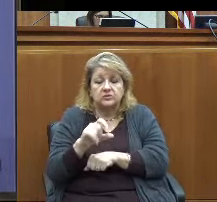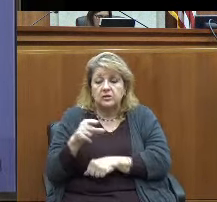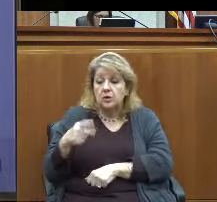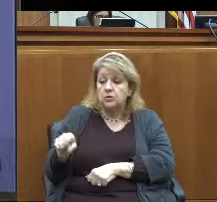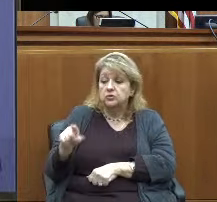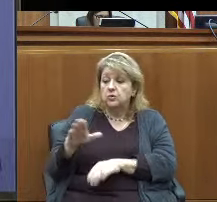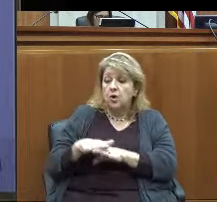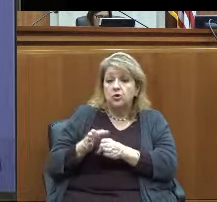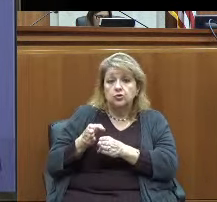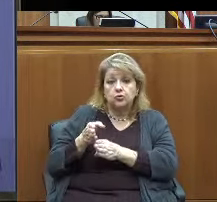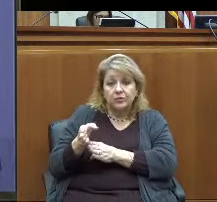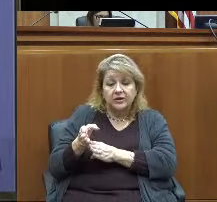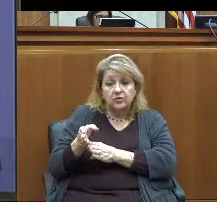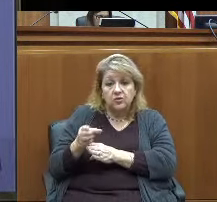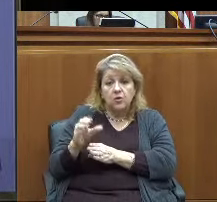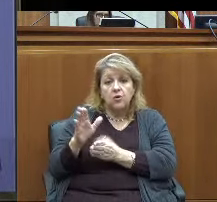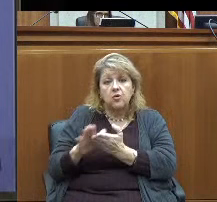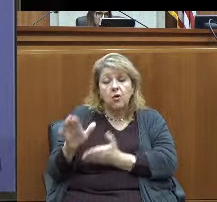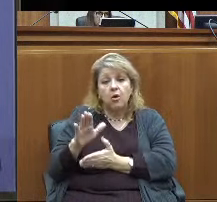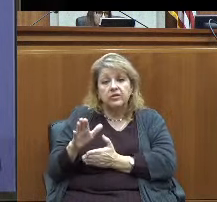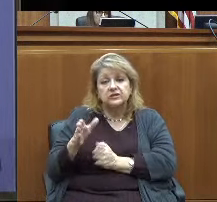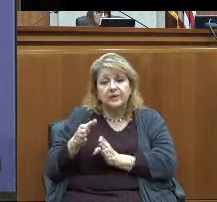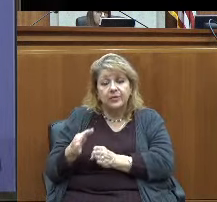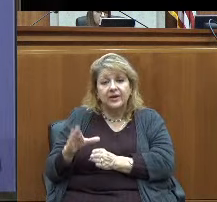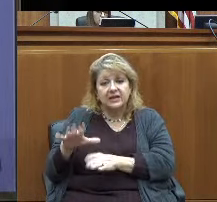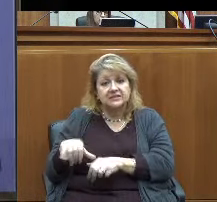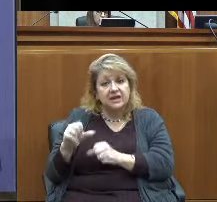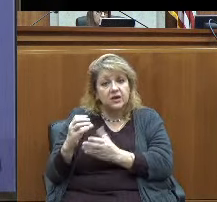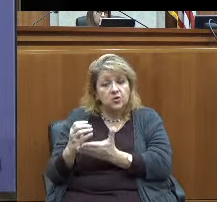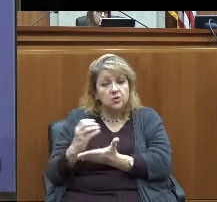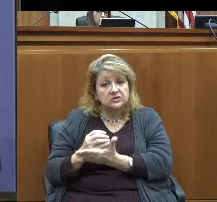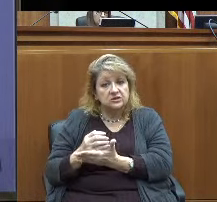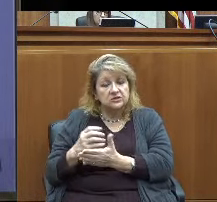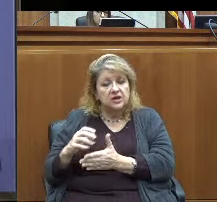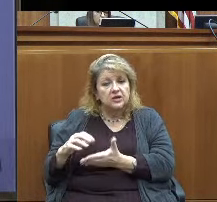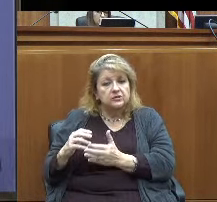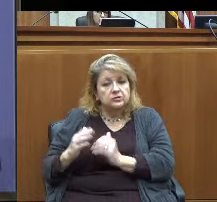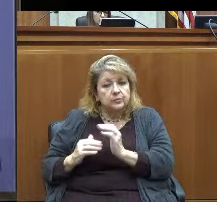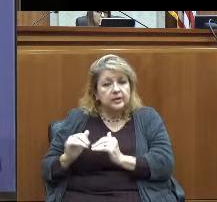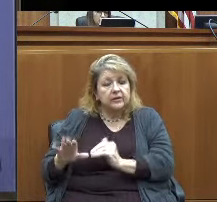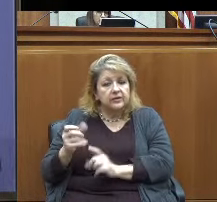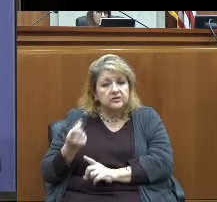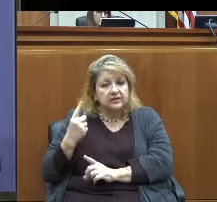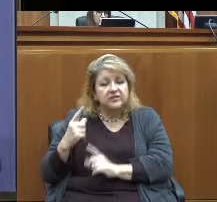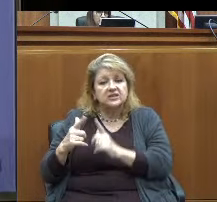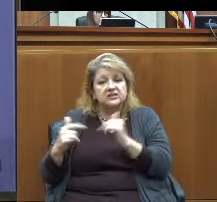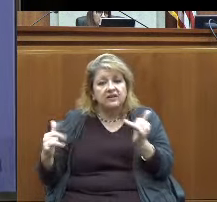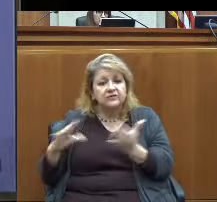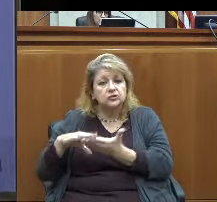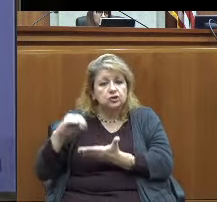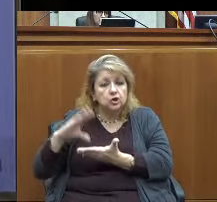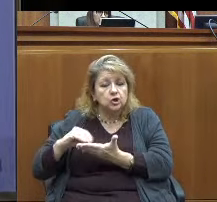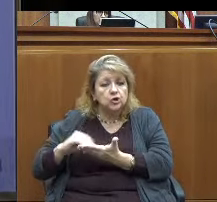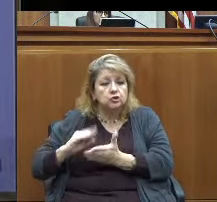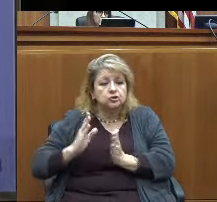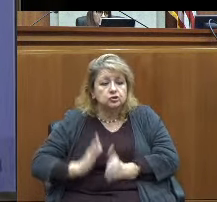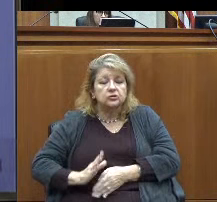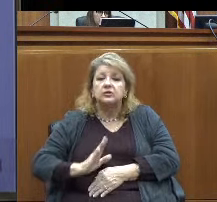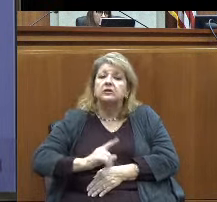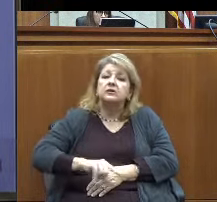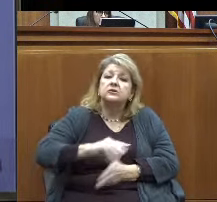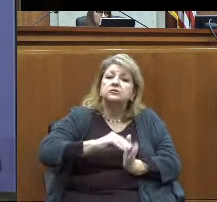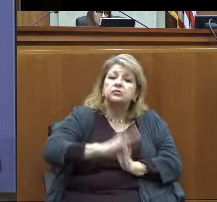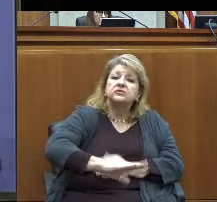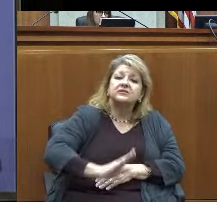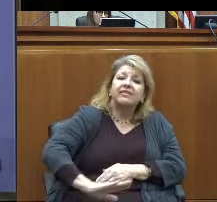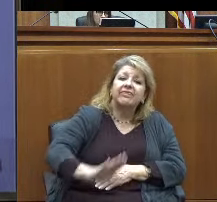career or a college pathway can take courses to build an understanding of diverse learners in the learning environment. And the